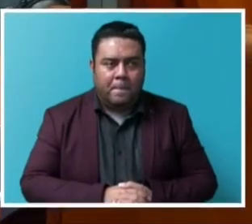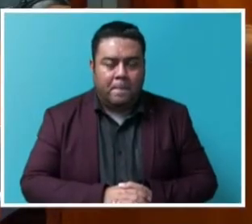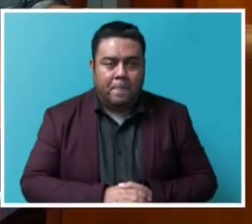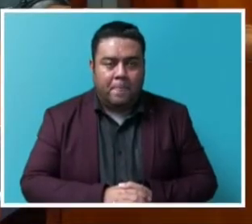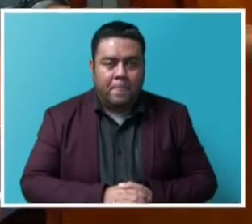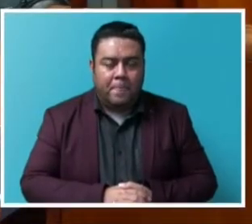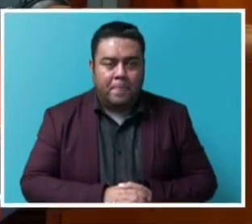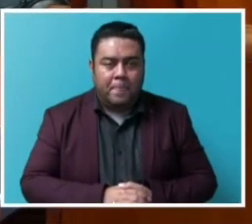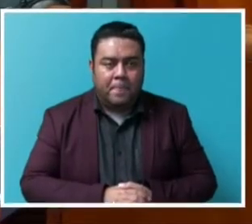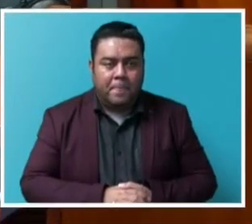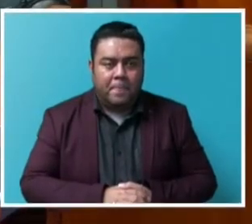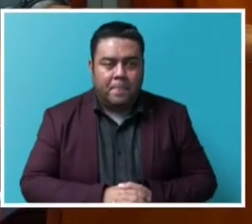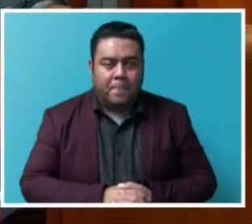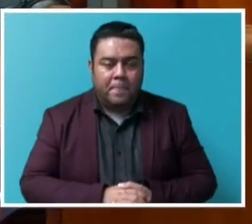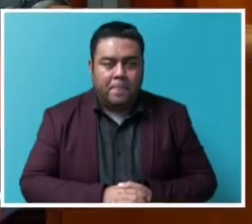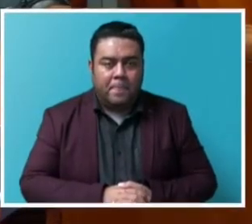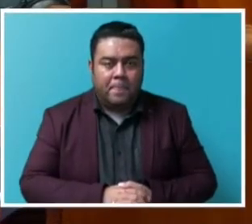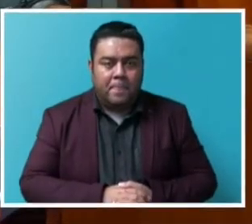Execution.